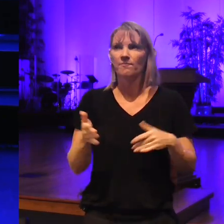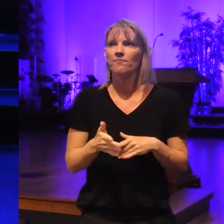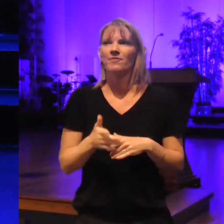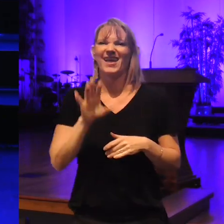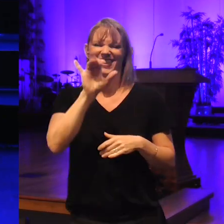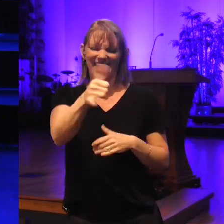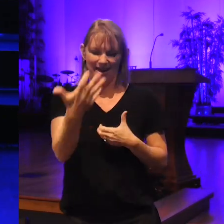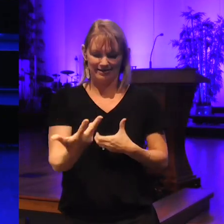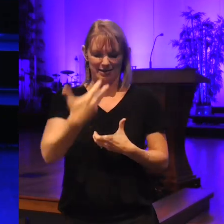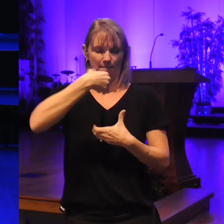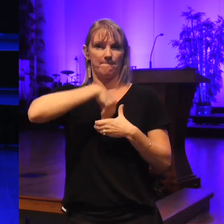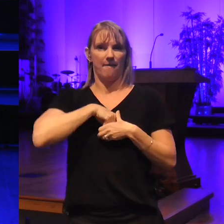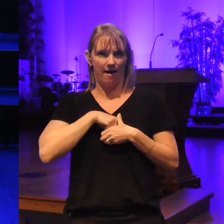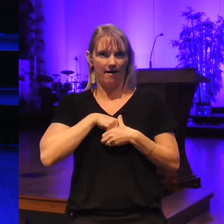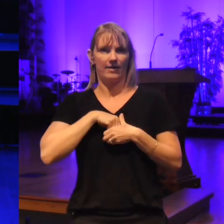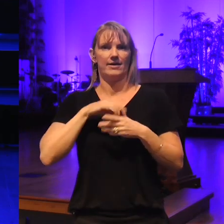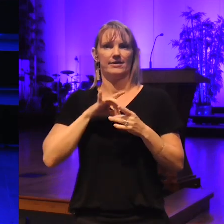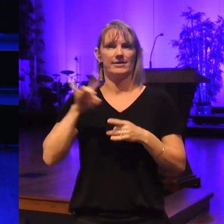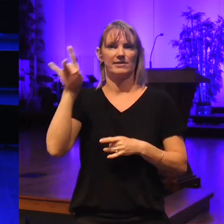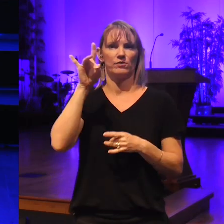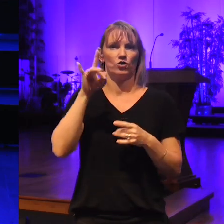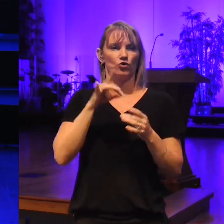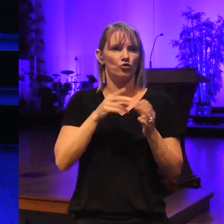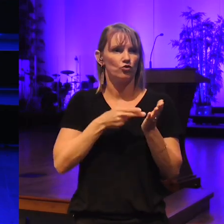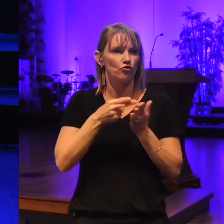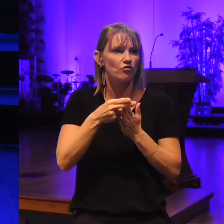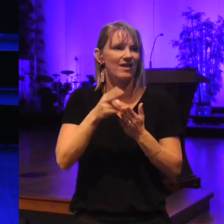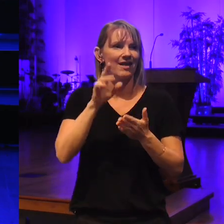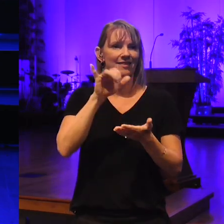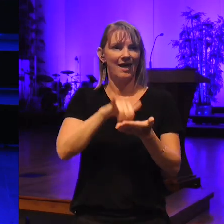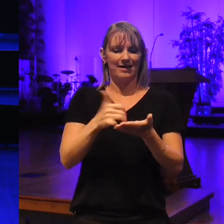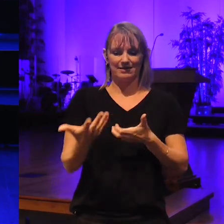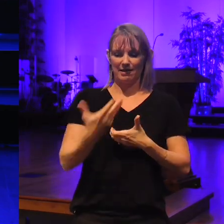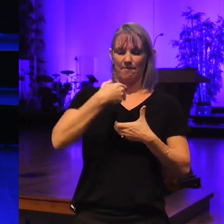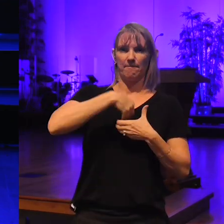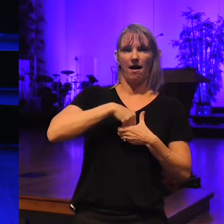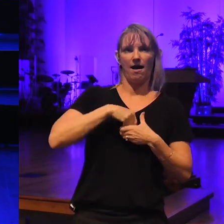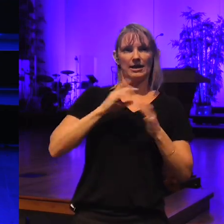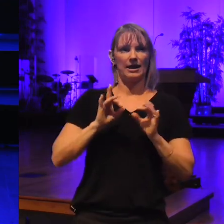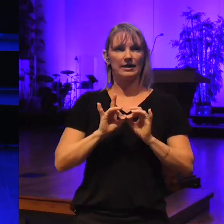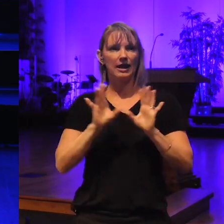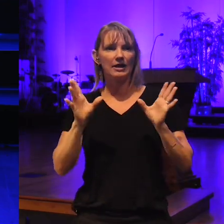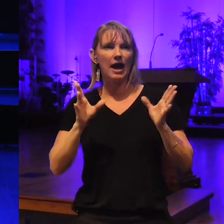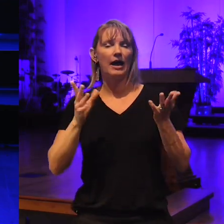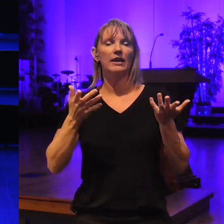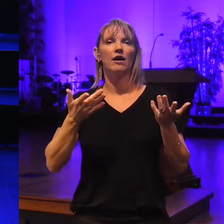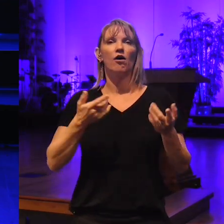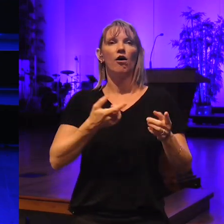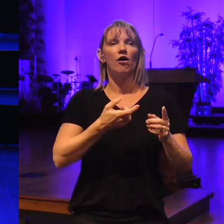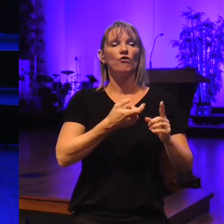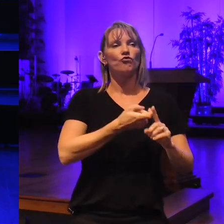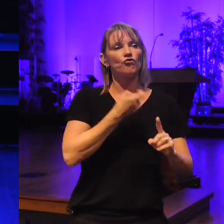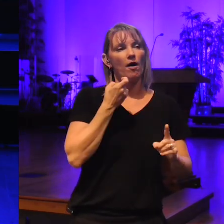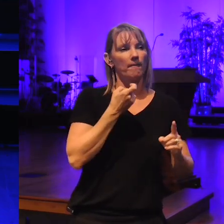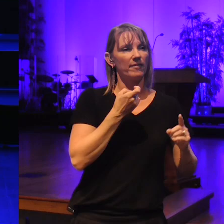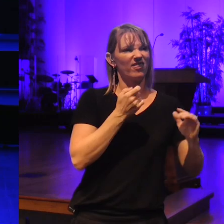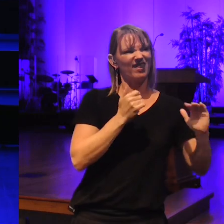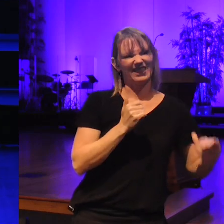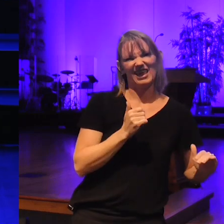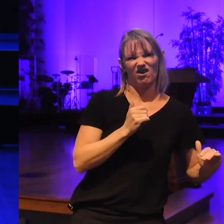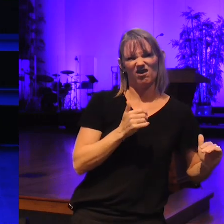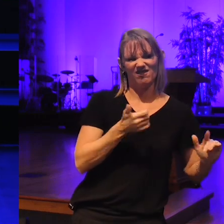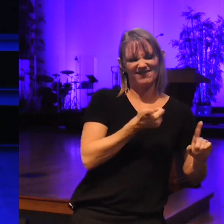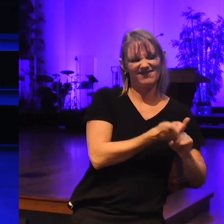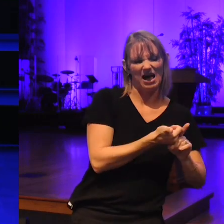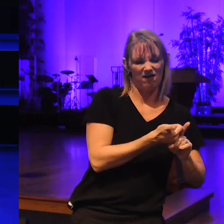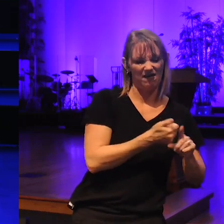is embodying that spiritual truth. This is embodying the light. It's moving from, let's say, the little self